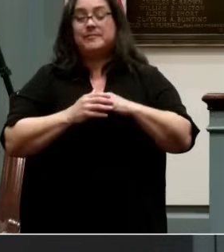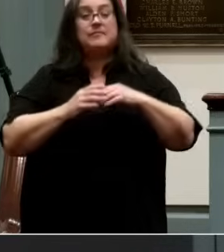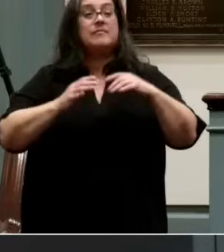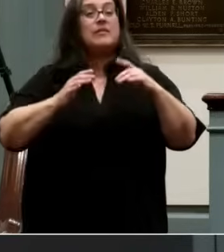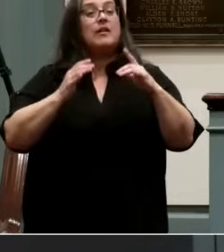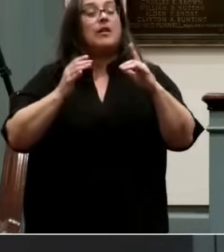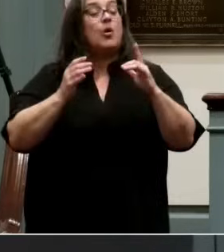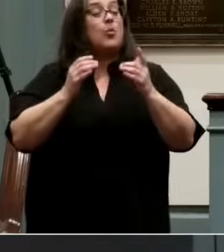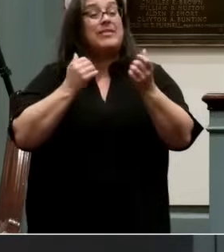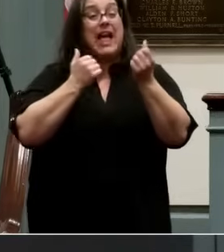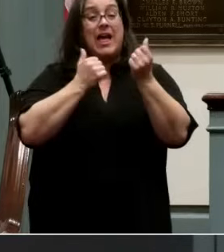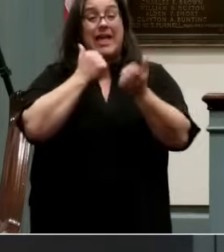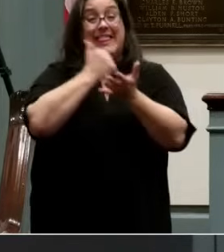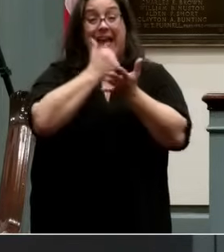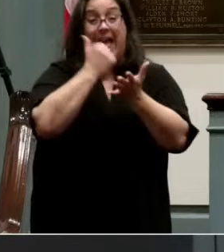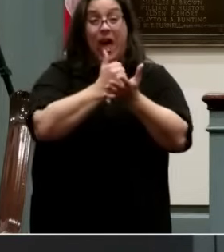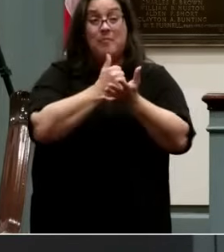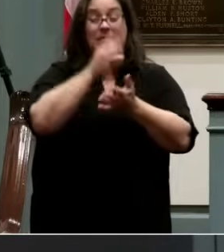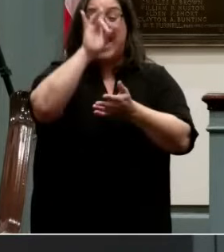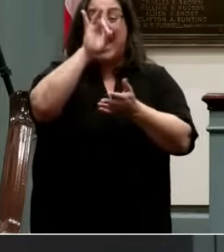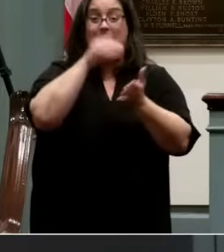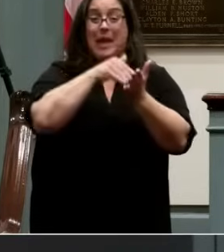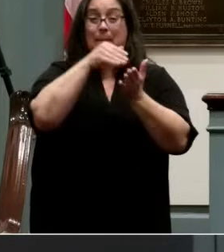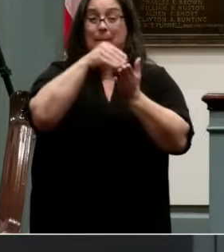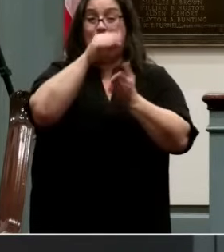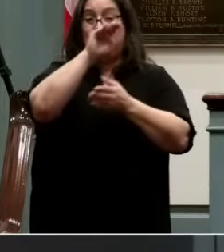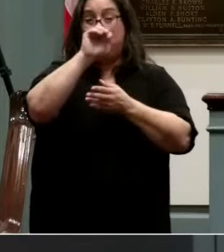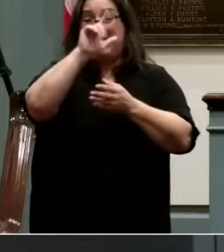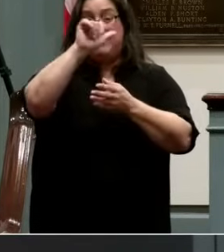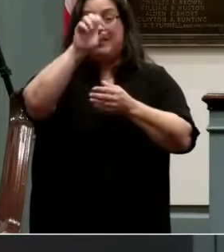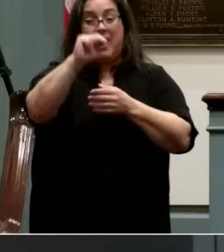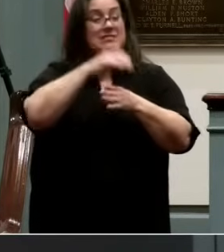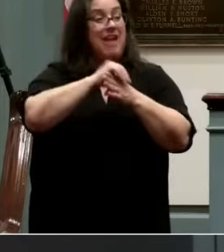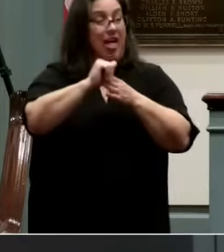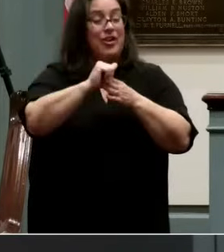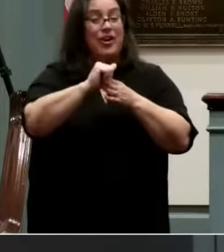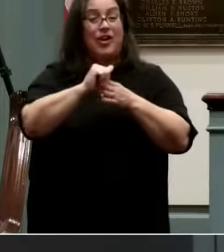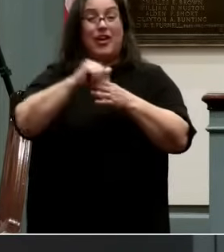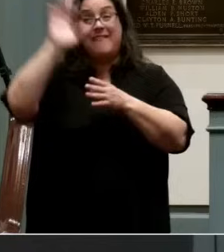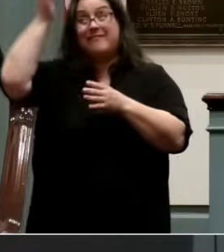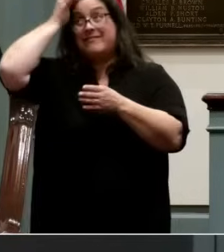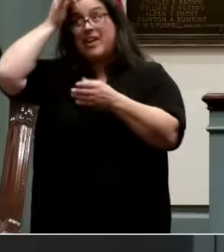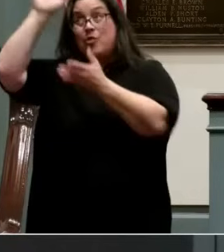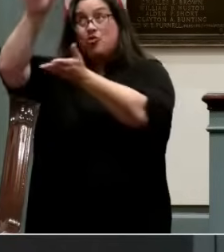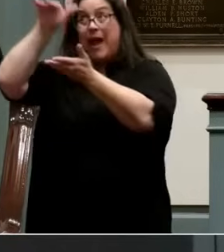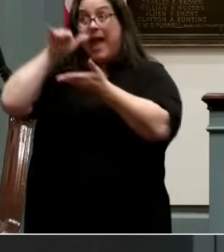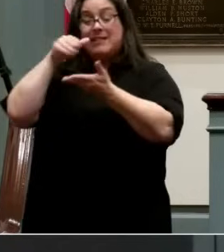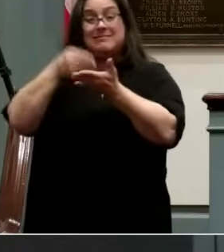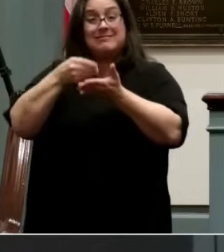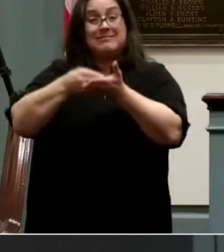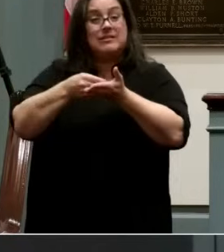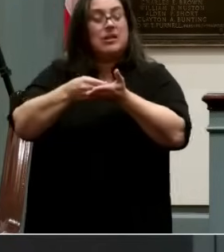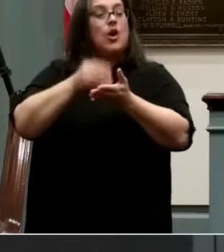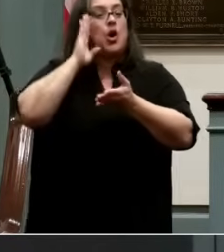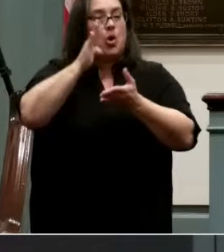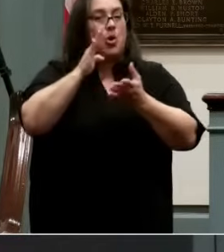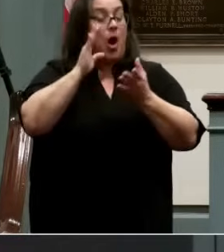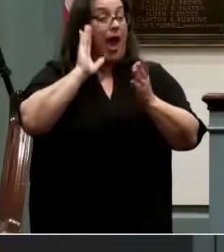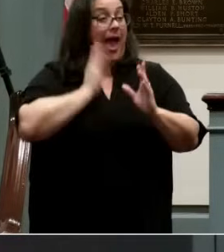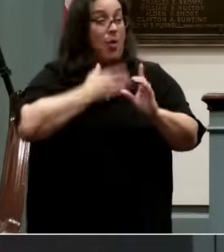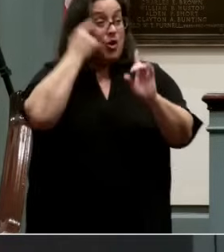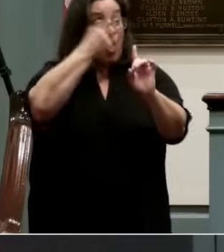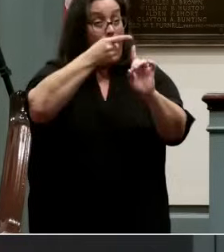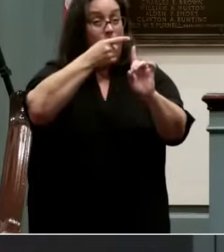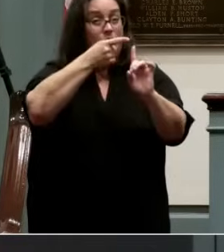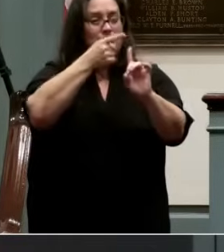And with the help of an $8 million federal grant, we will develop a plan to strengthen the future of child care and early education in